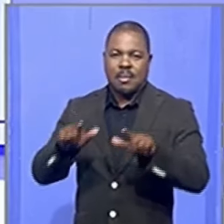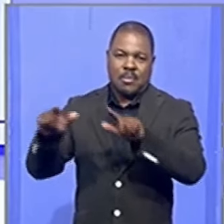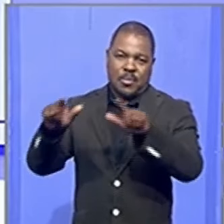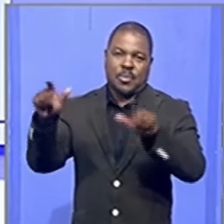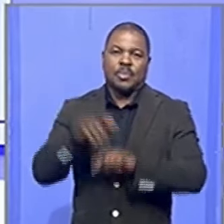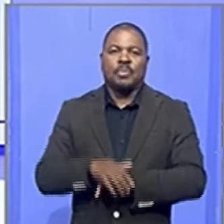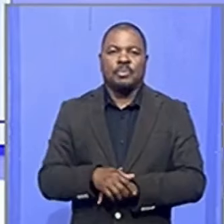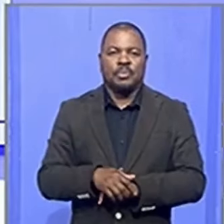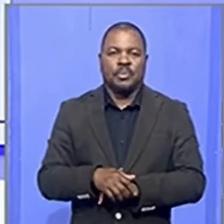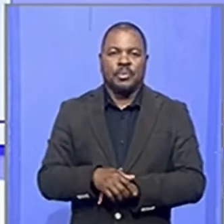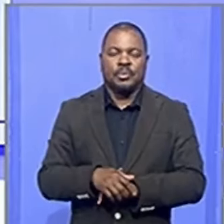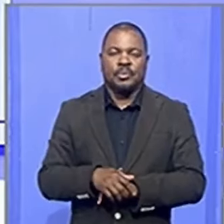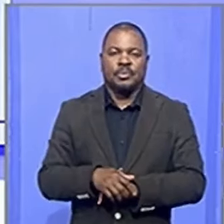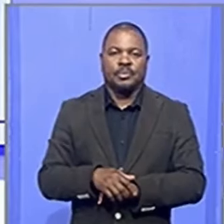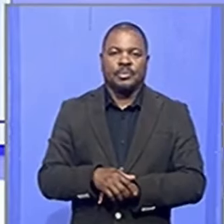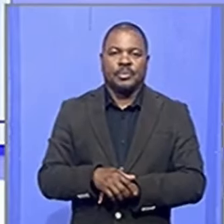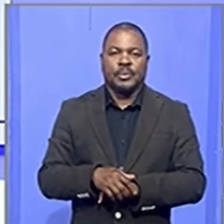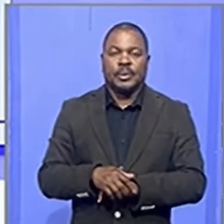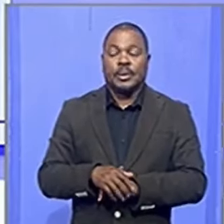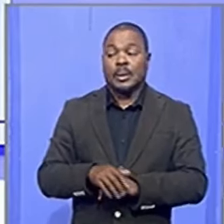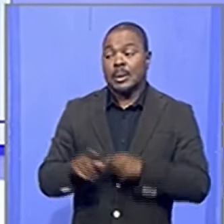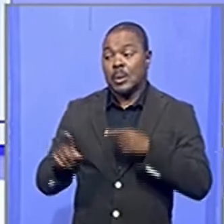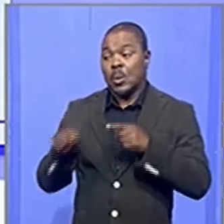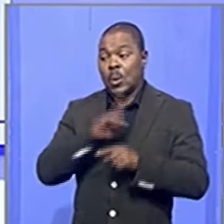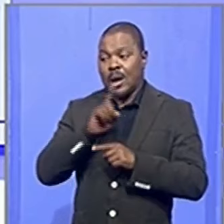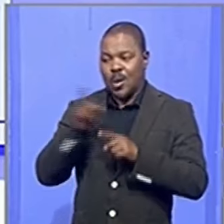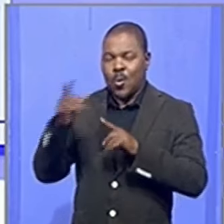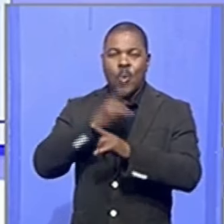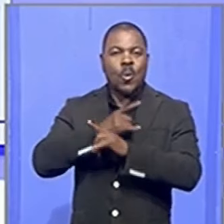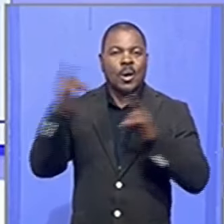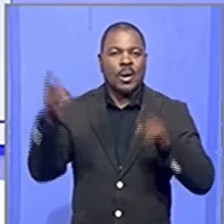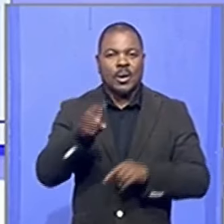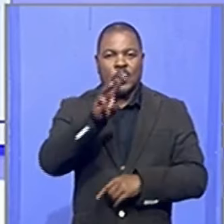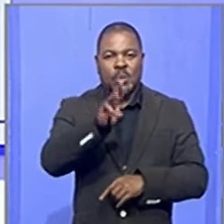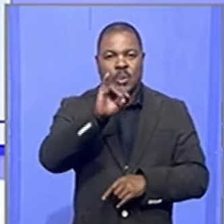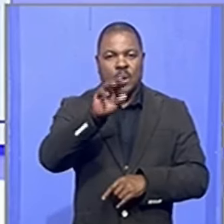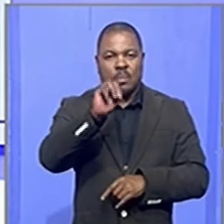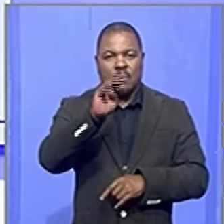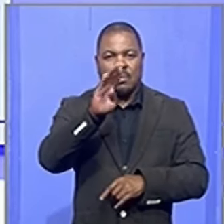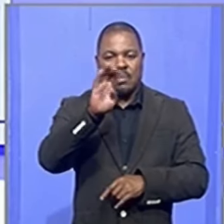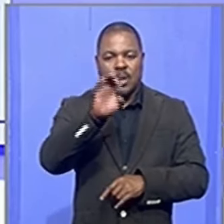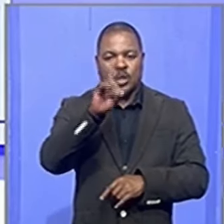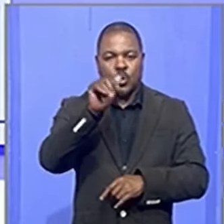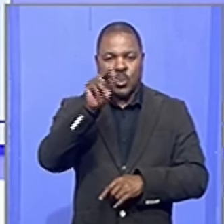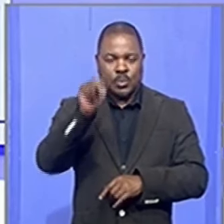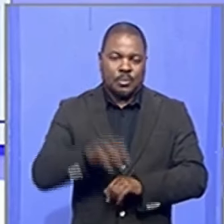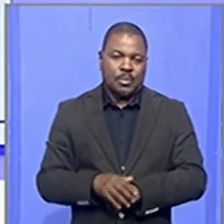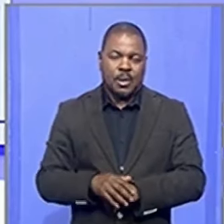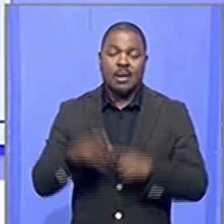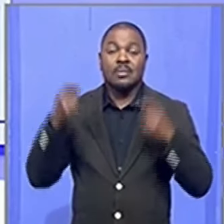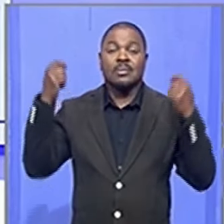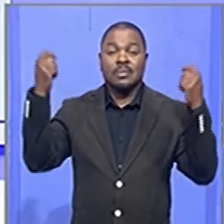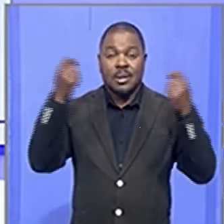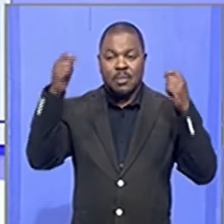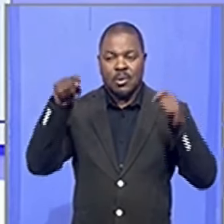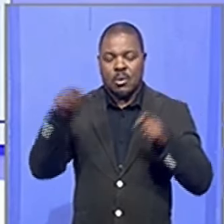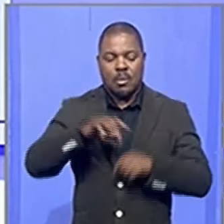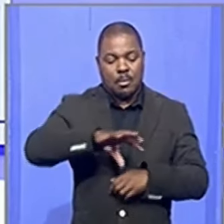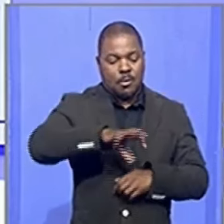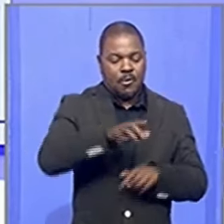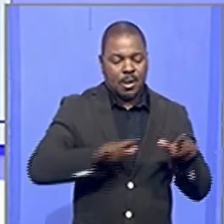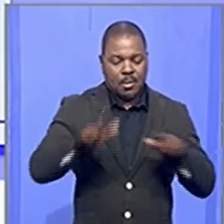swaretšwe ka Polokwane provinseng ya Limpopo. Seo morago ga phenyo ya gagwe pejana ka Wimbledon. Moletlo wo o be beakantšwe ke mmušo wa